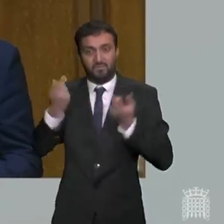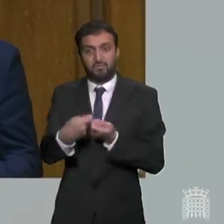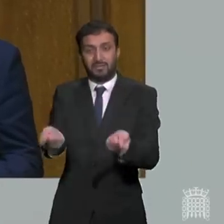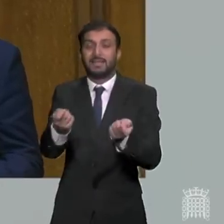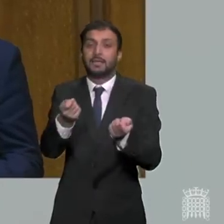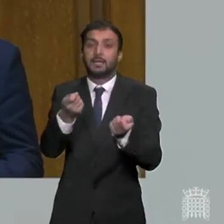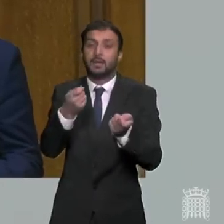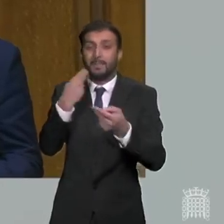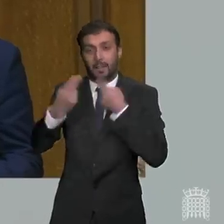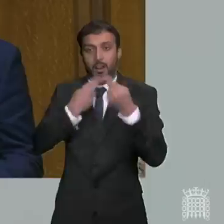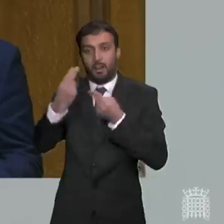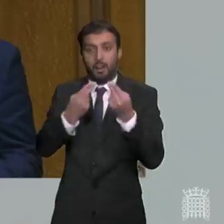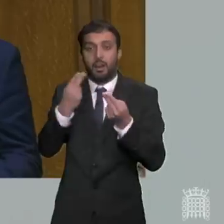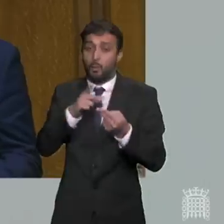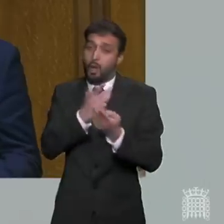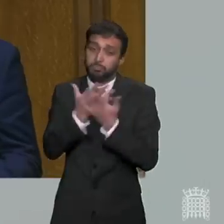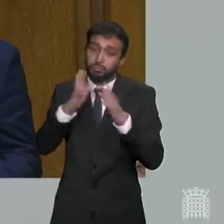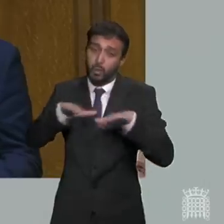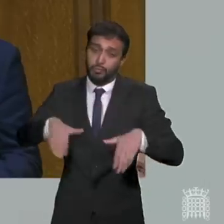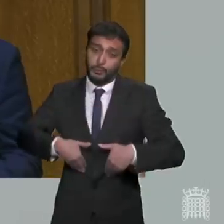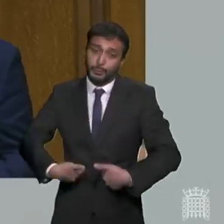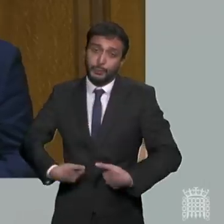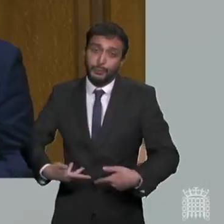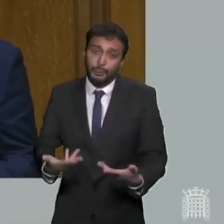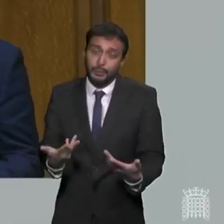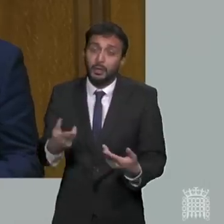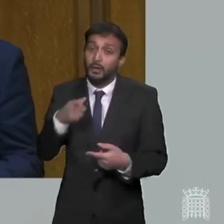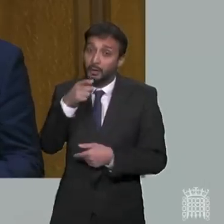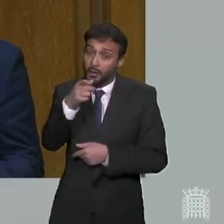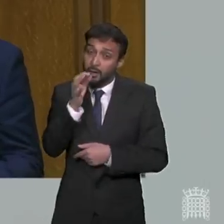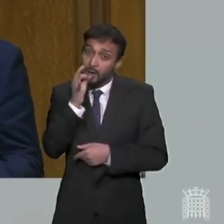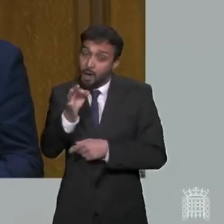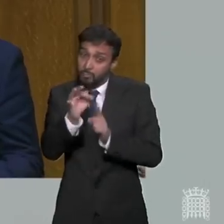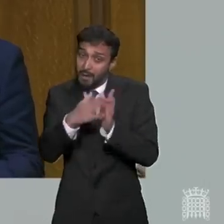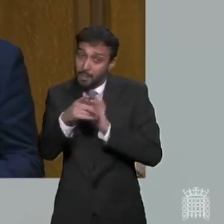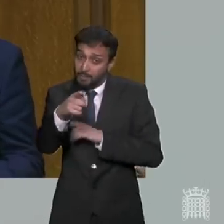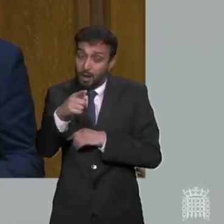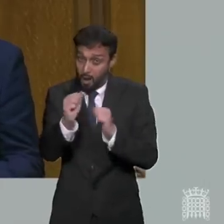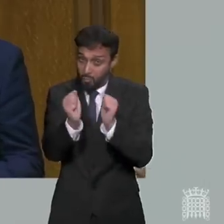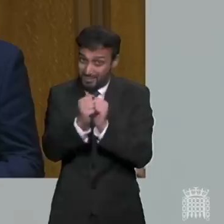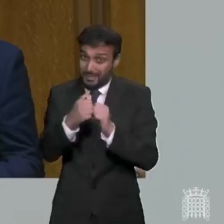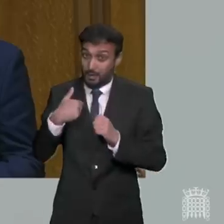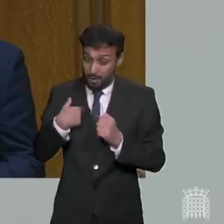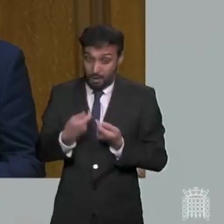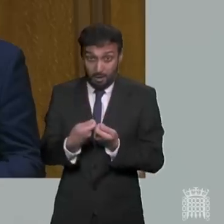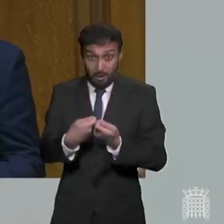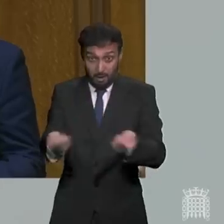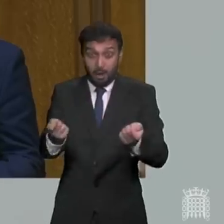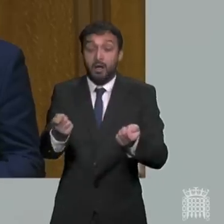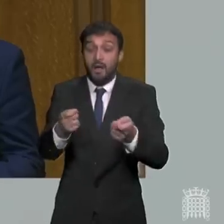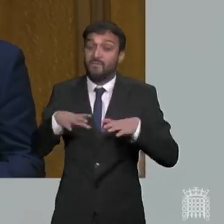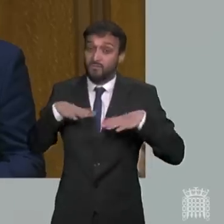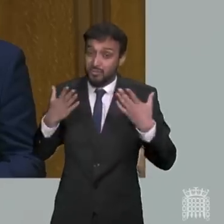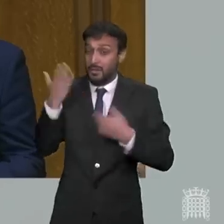UK. Will the Prime Minister meet with me to discuss how investments in universal free school meals will benefit children and their families